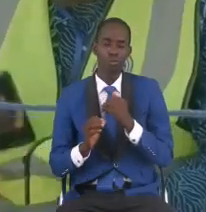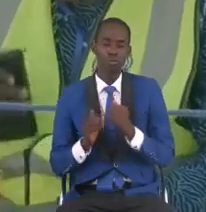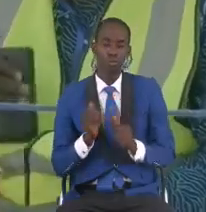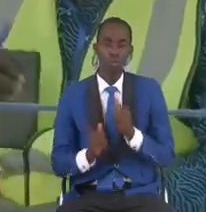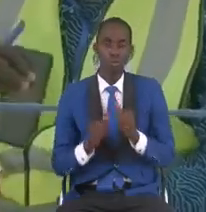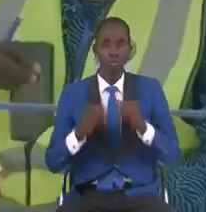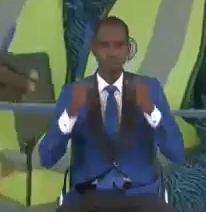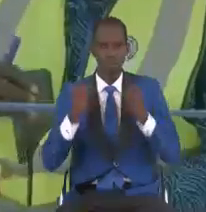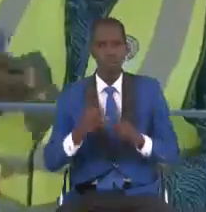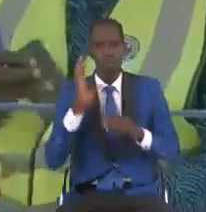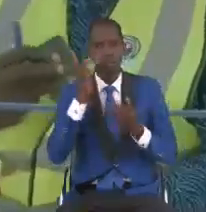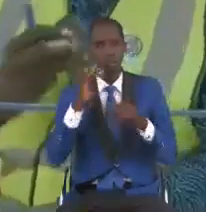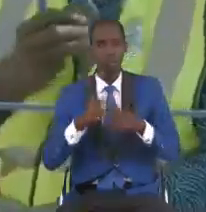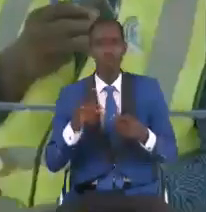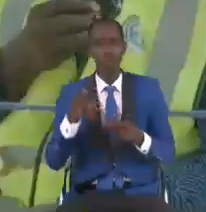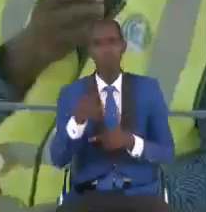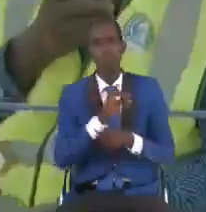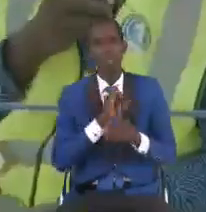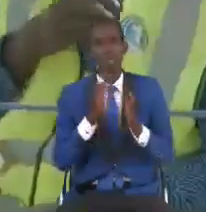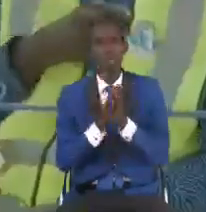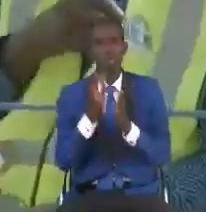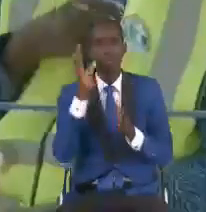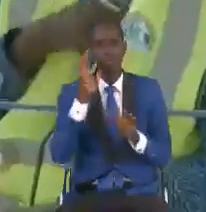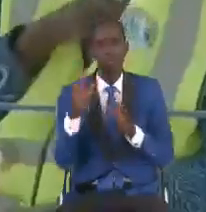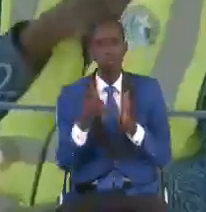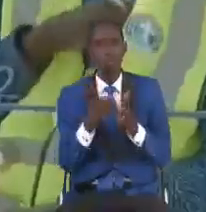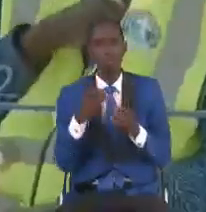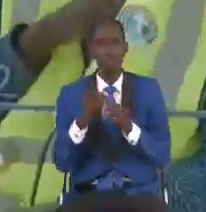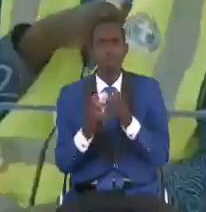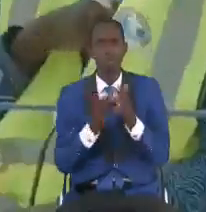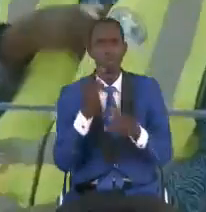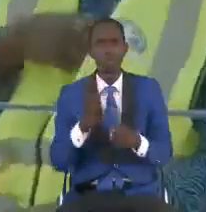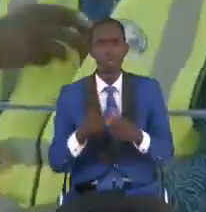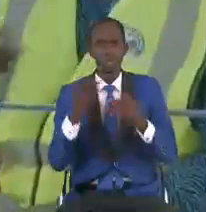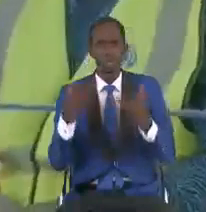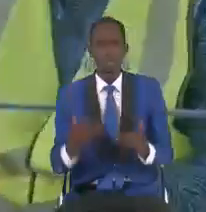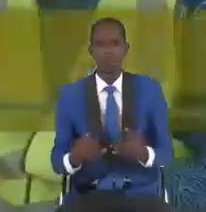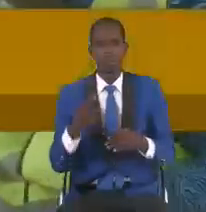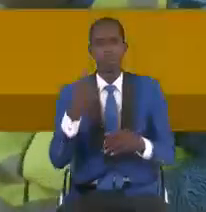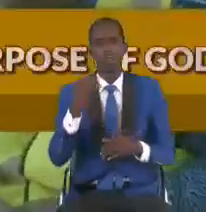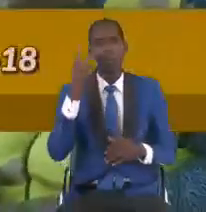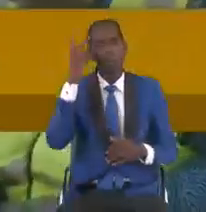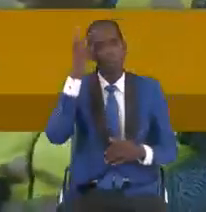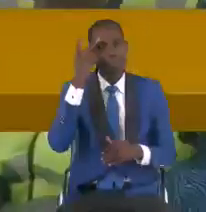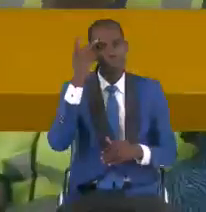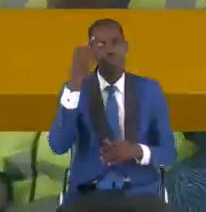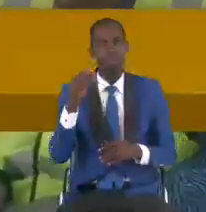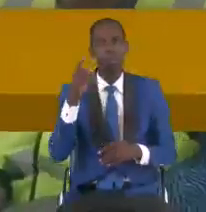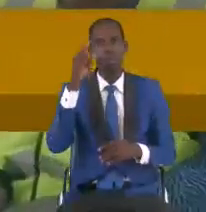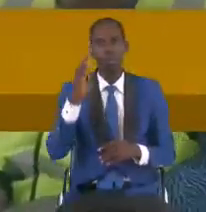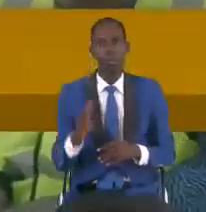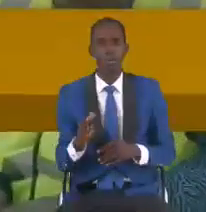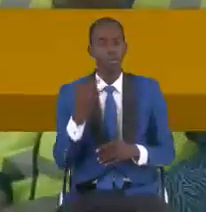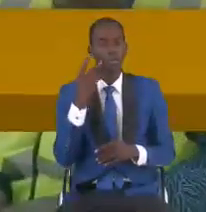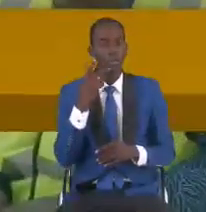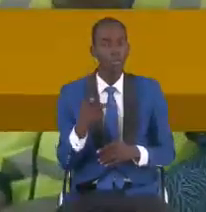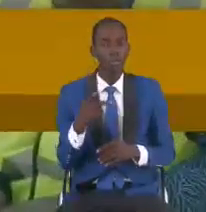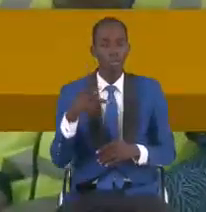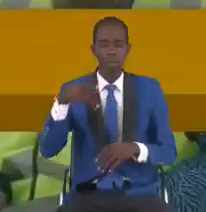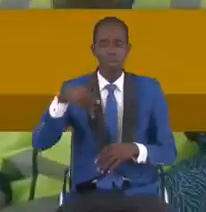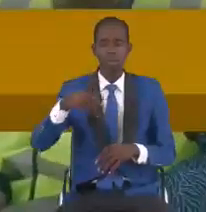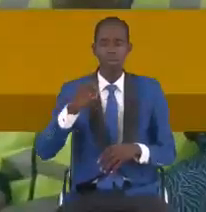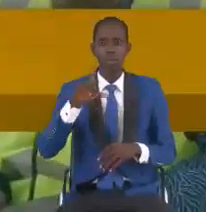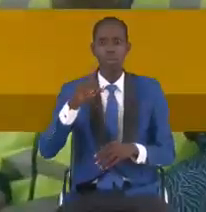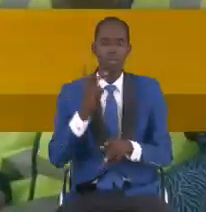to be fulfilled in Jesus' name. And now the purpose of God. Paul the apostle always kept that before him.